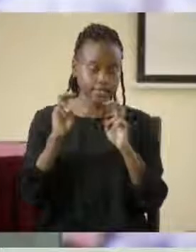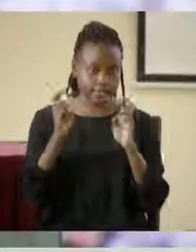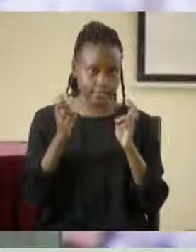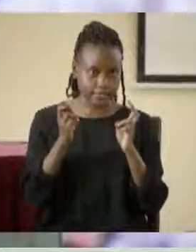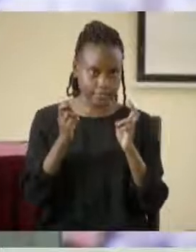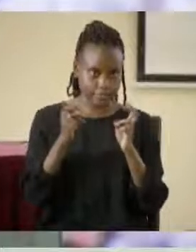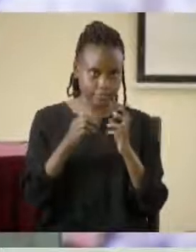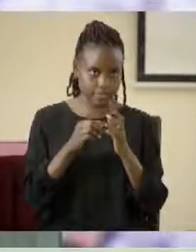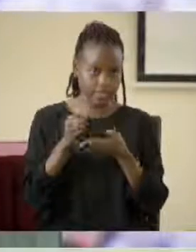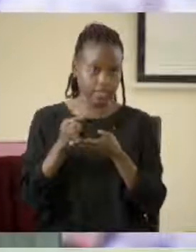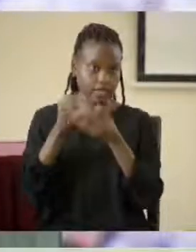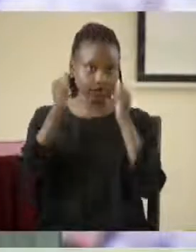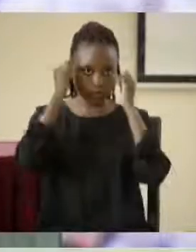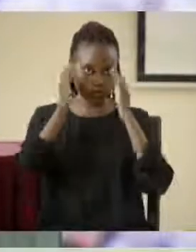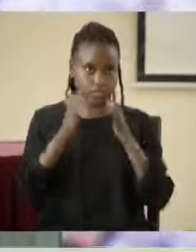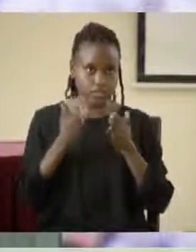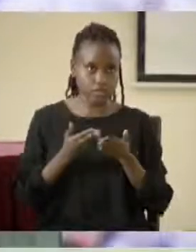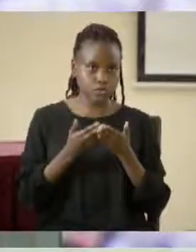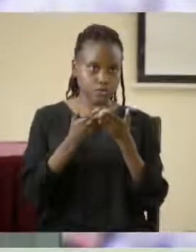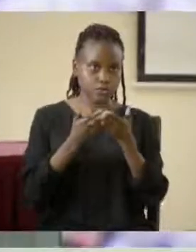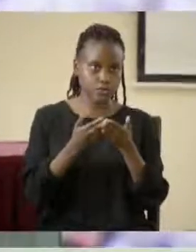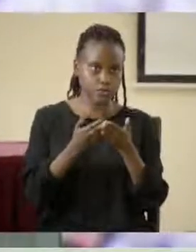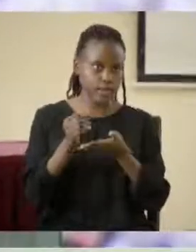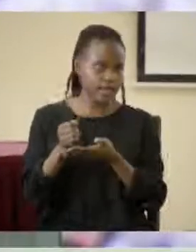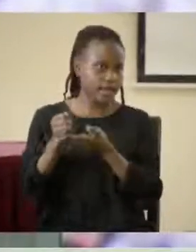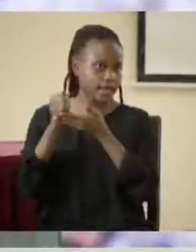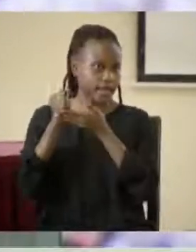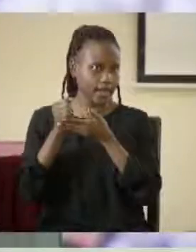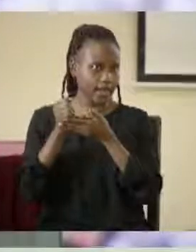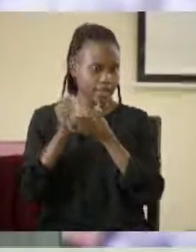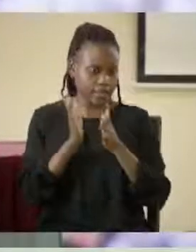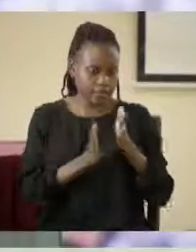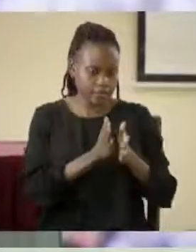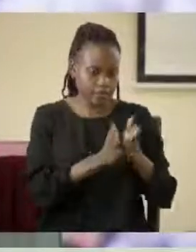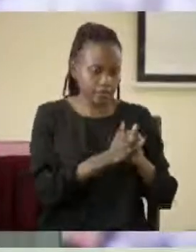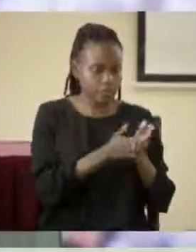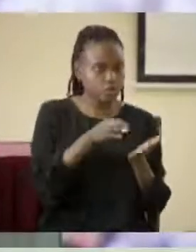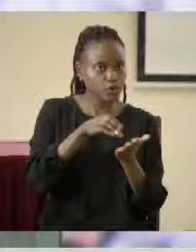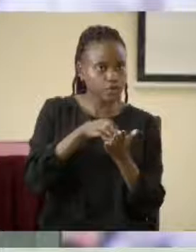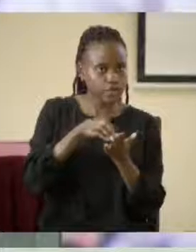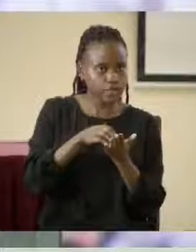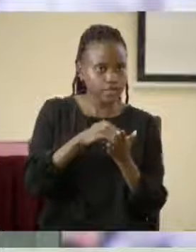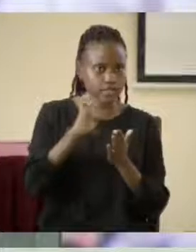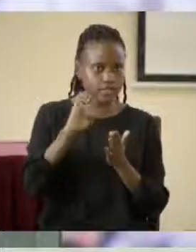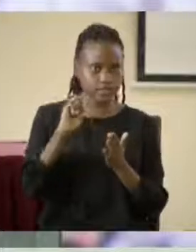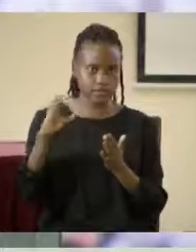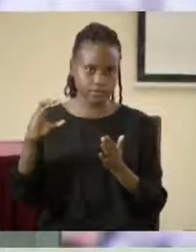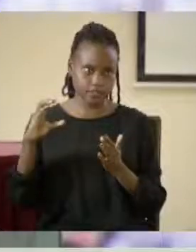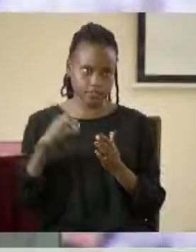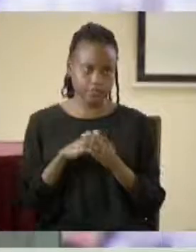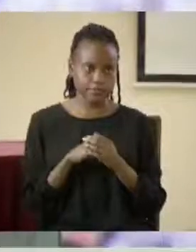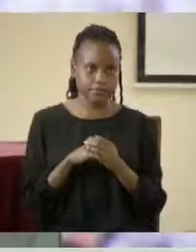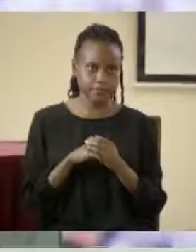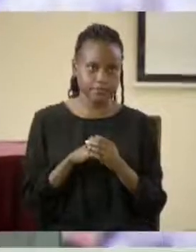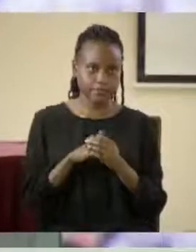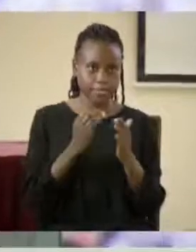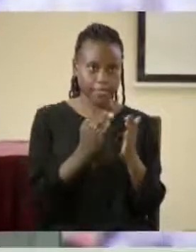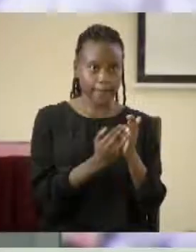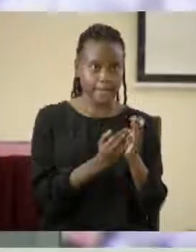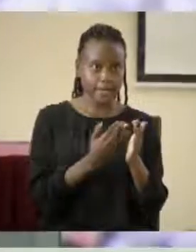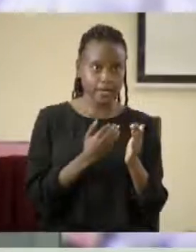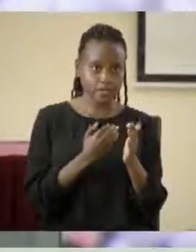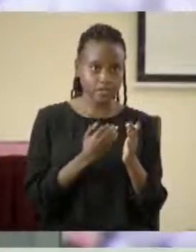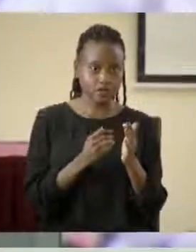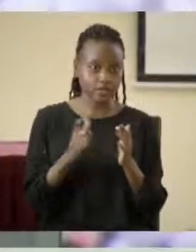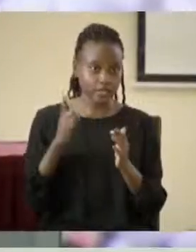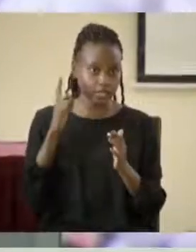free legal assistance, assist in the preparation of cases, etc. And as part of clinical